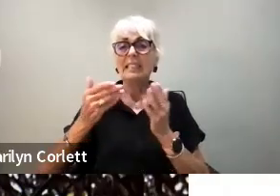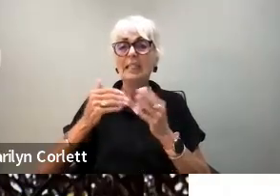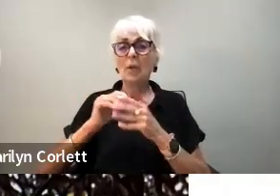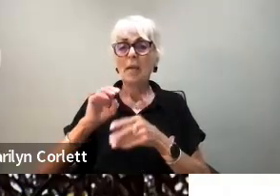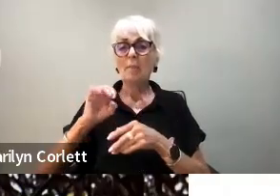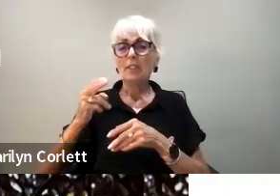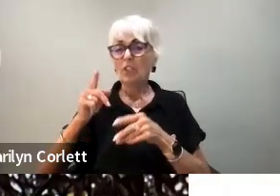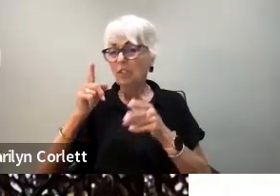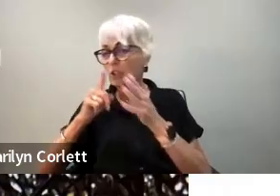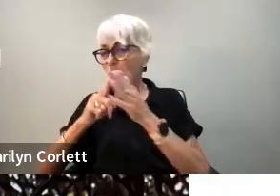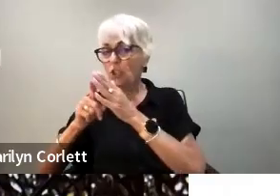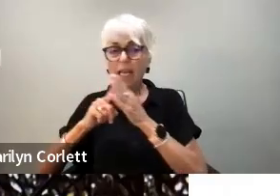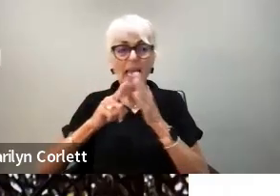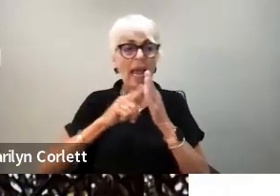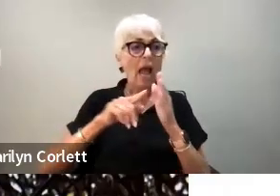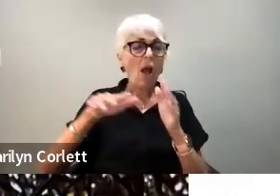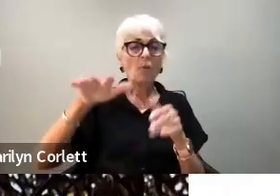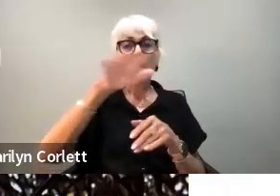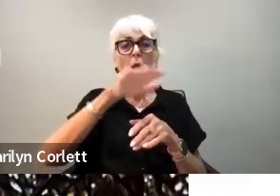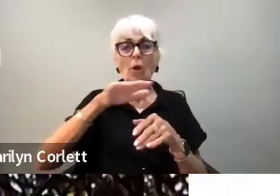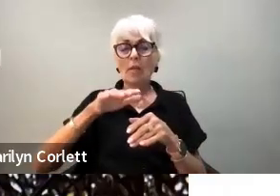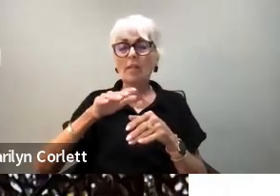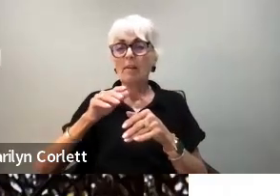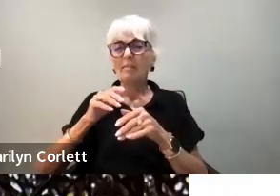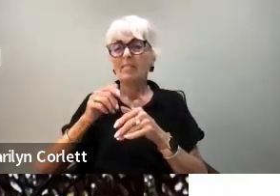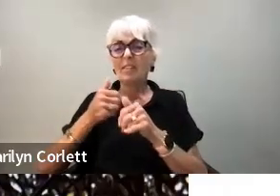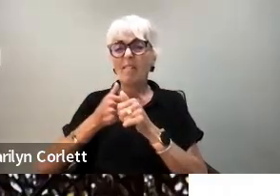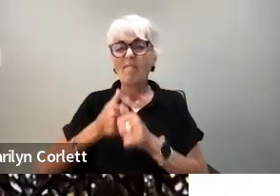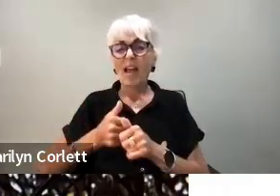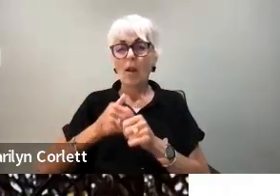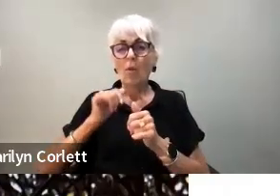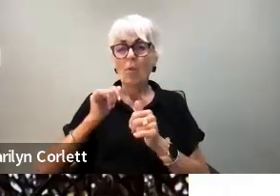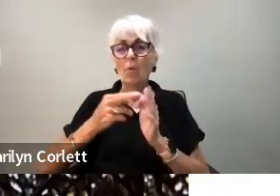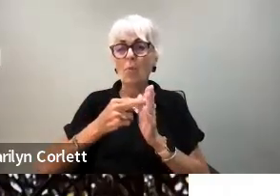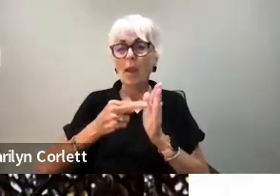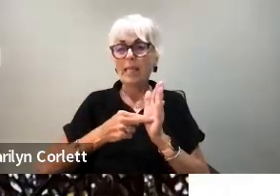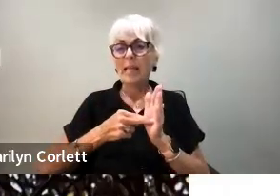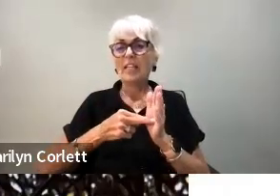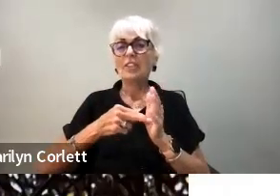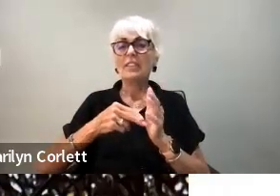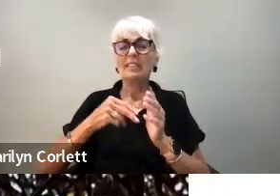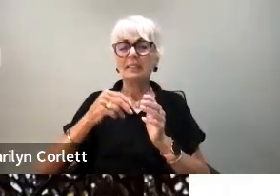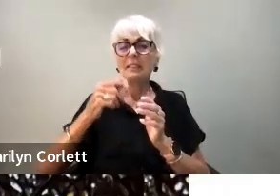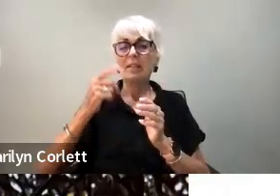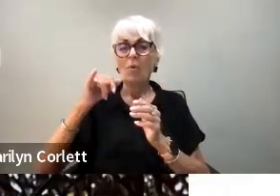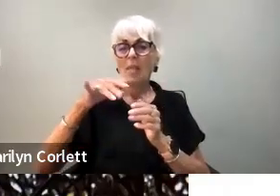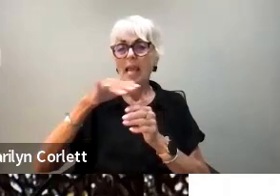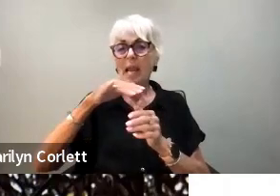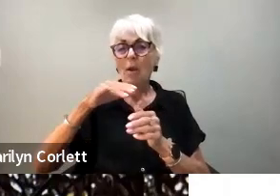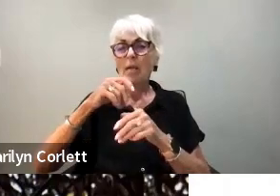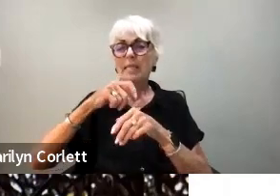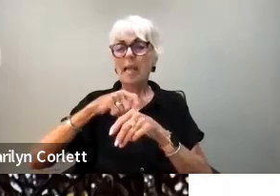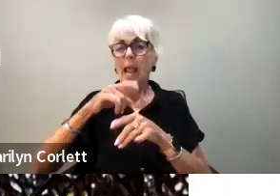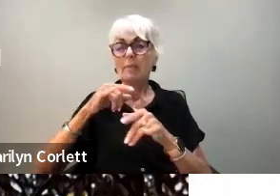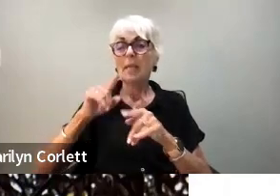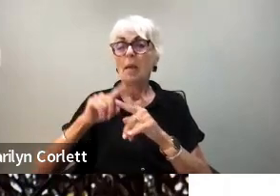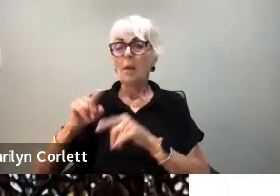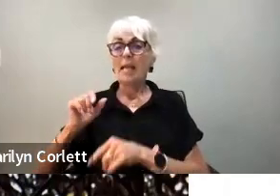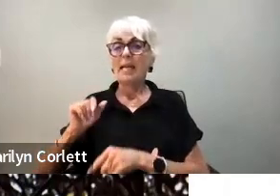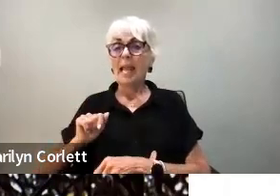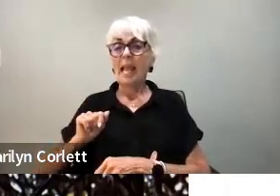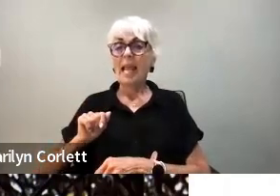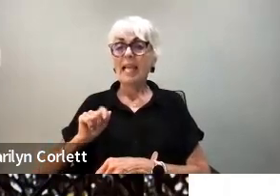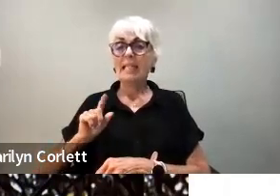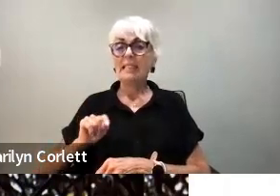your area, make sure that that's the hunting regulations for that area and times and everything like that. But there is AT out there to help